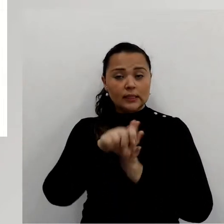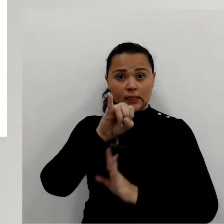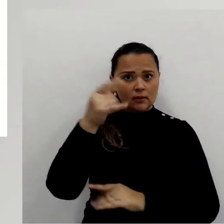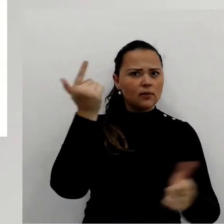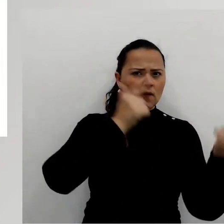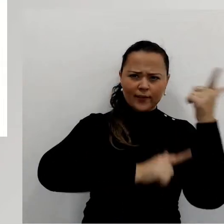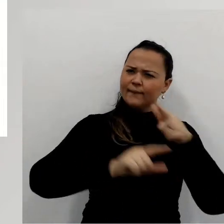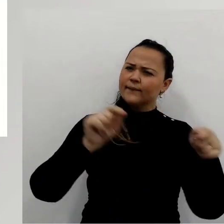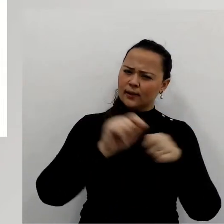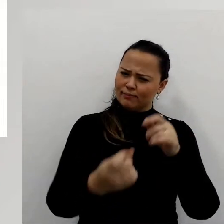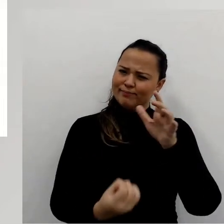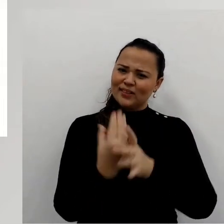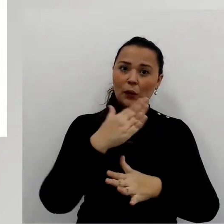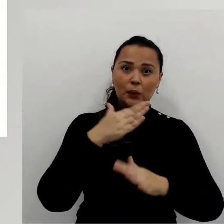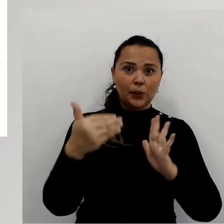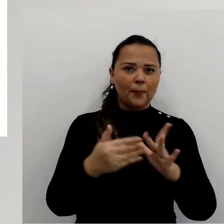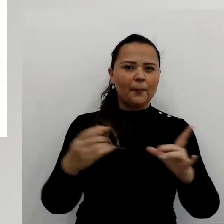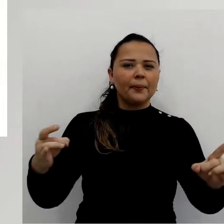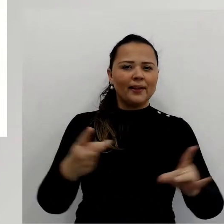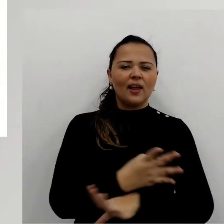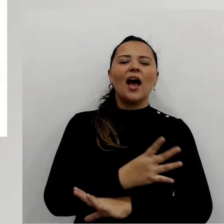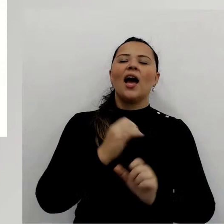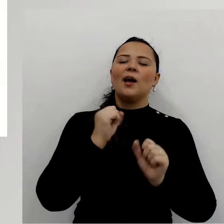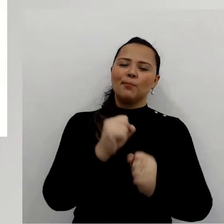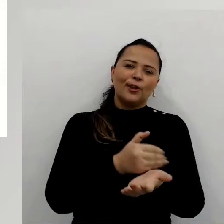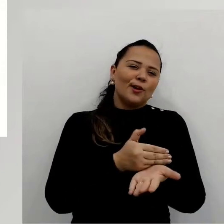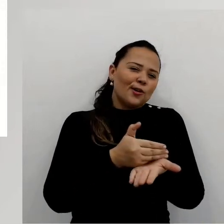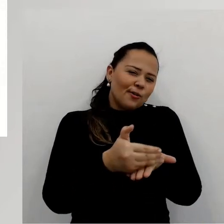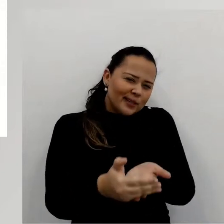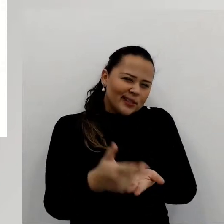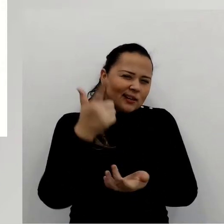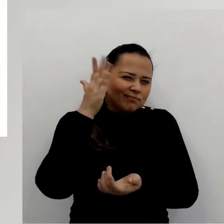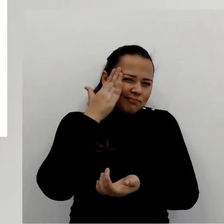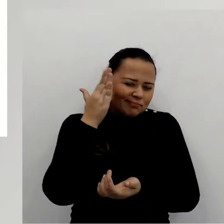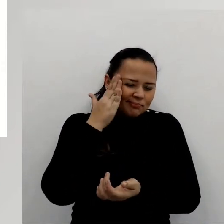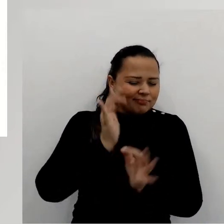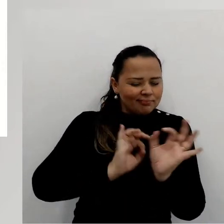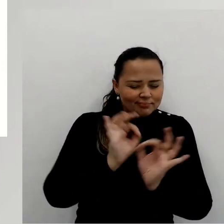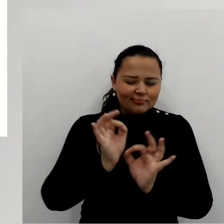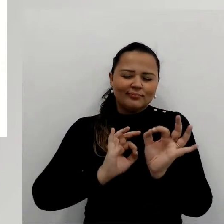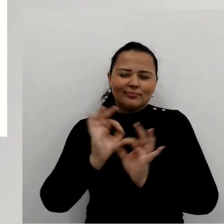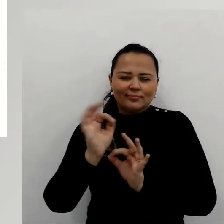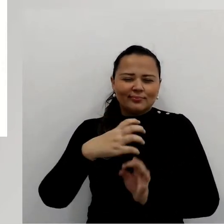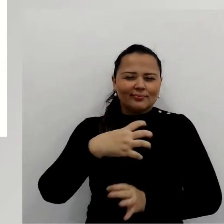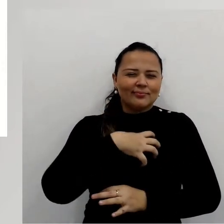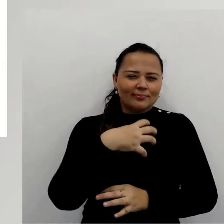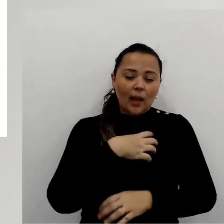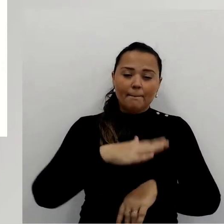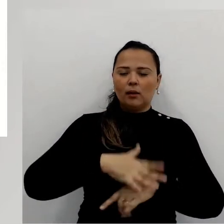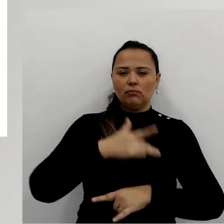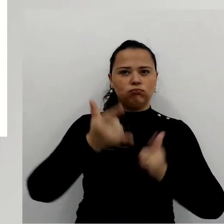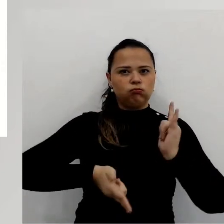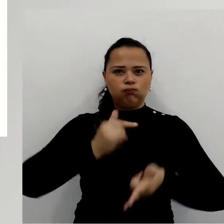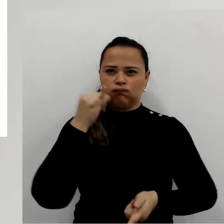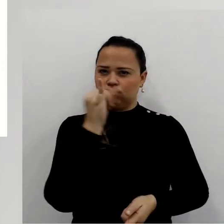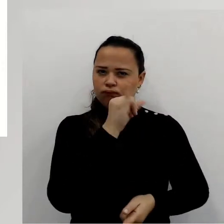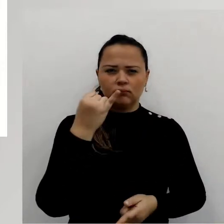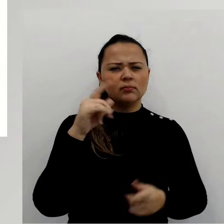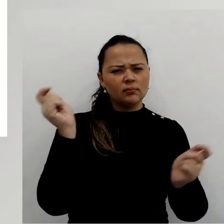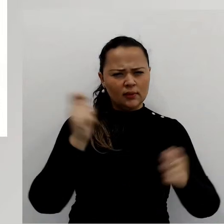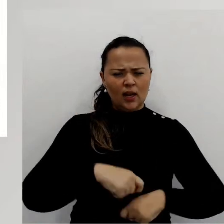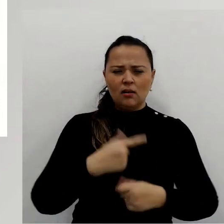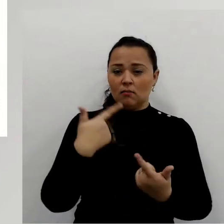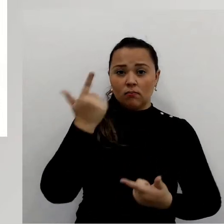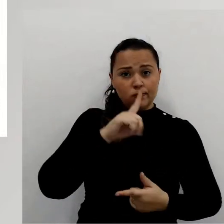begin to deal with a much more automated way of doing business, a much more profitable way of doing business. And